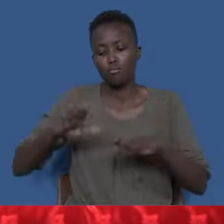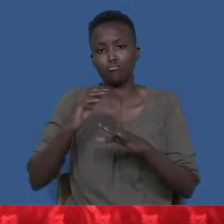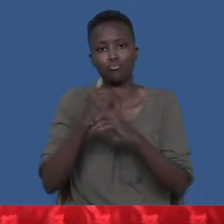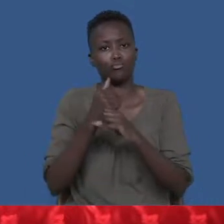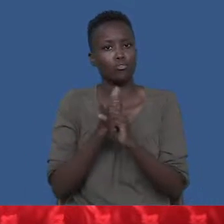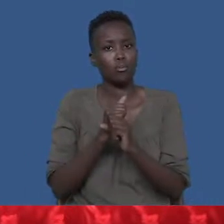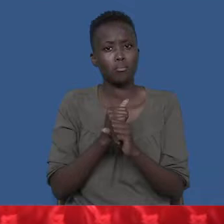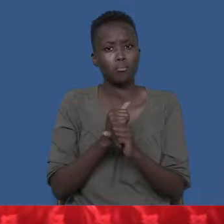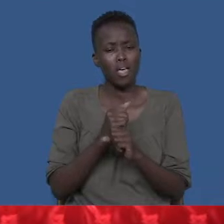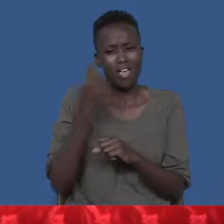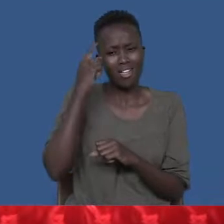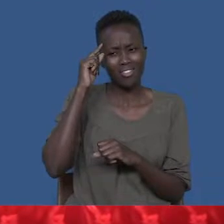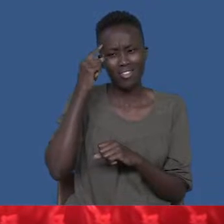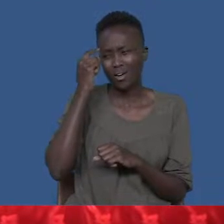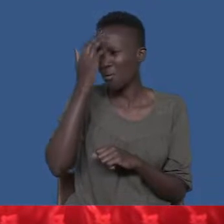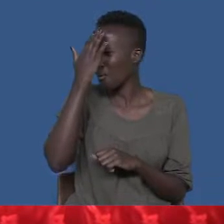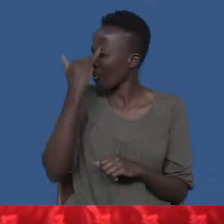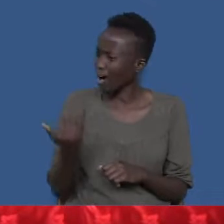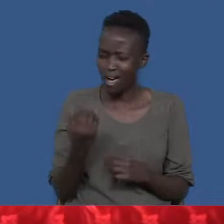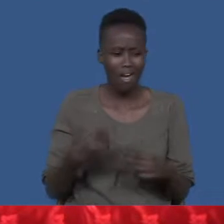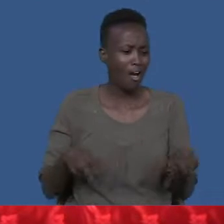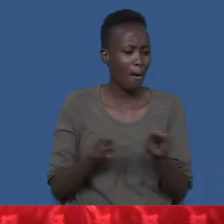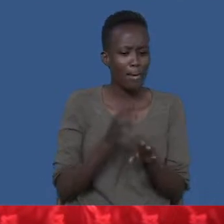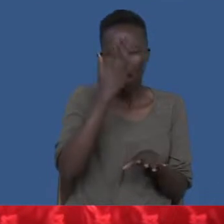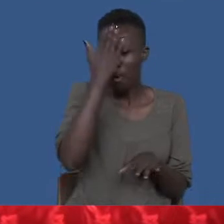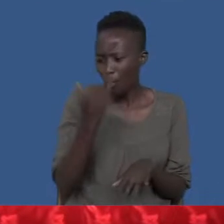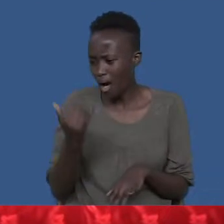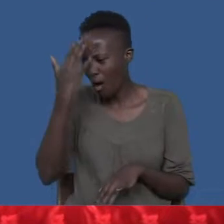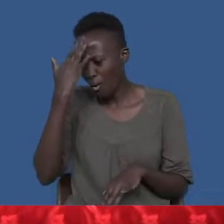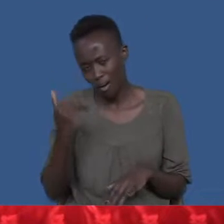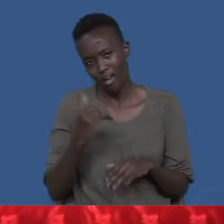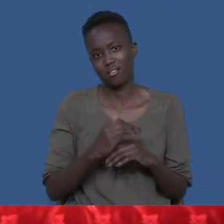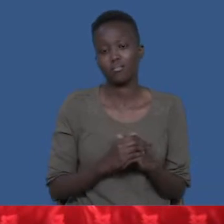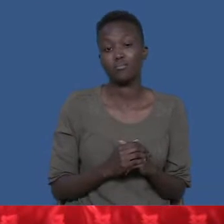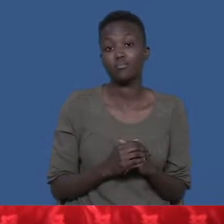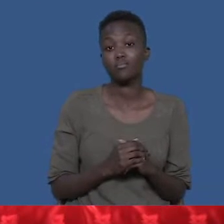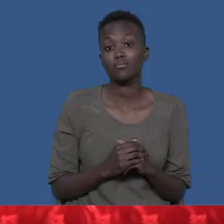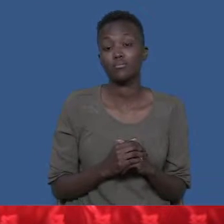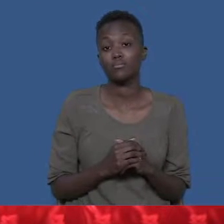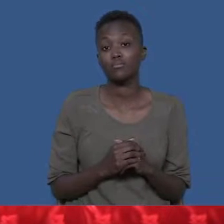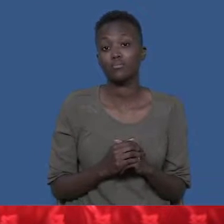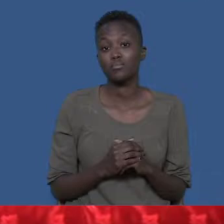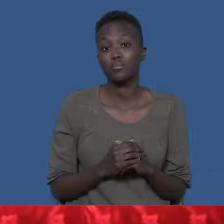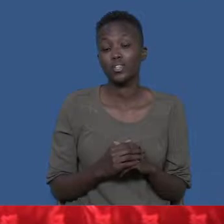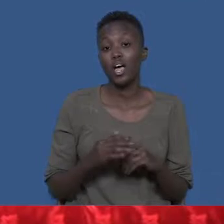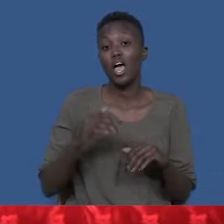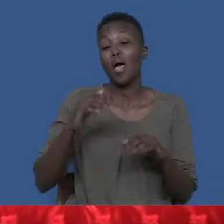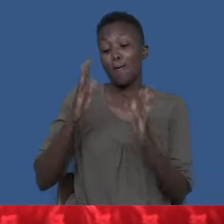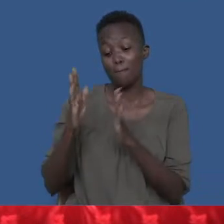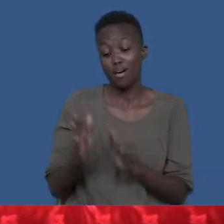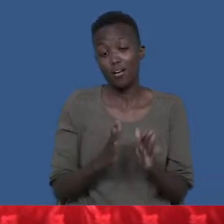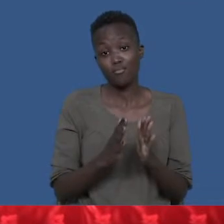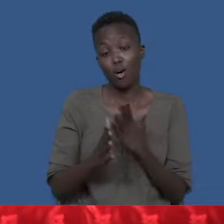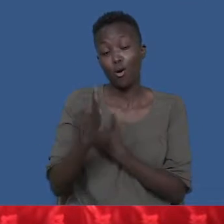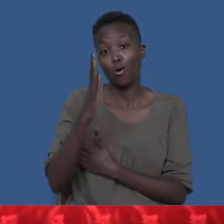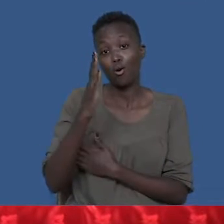and you're wondering, why are these things happening like this? It is in God's will that he takes